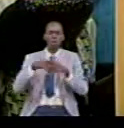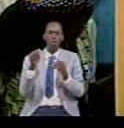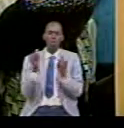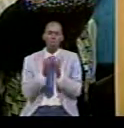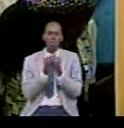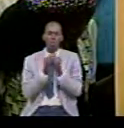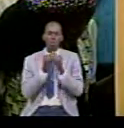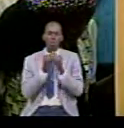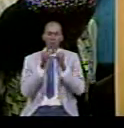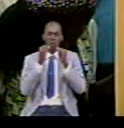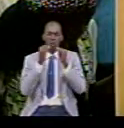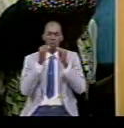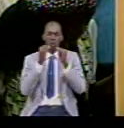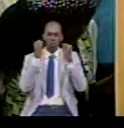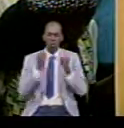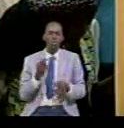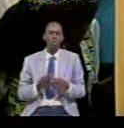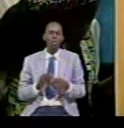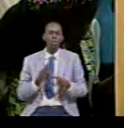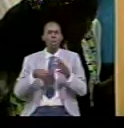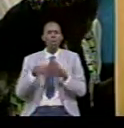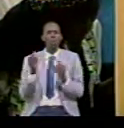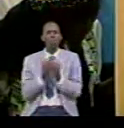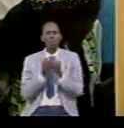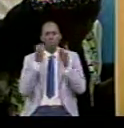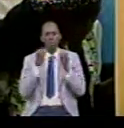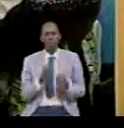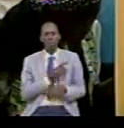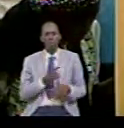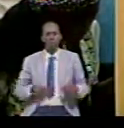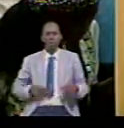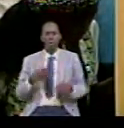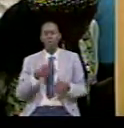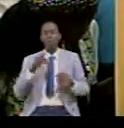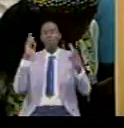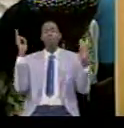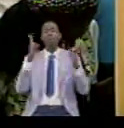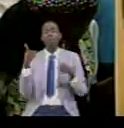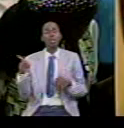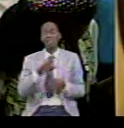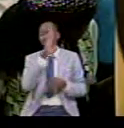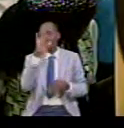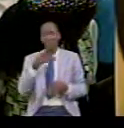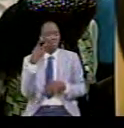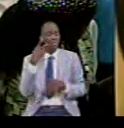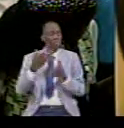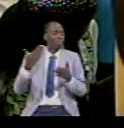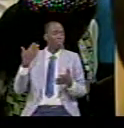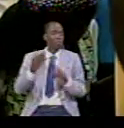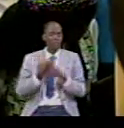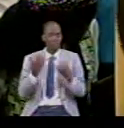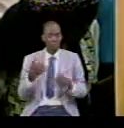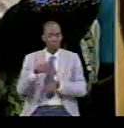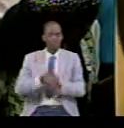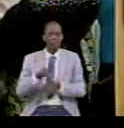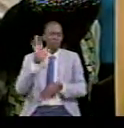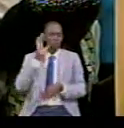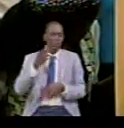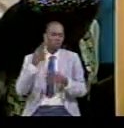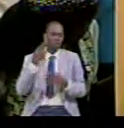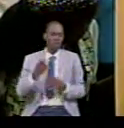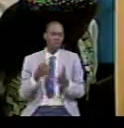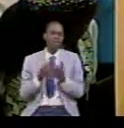Lord, in the power of the Lord, and the victory you have never seen before, from tonight, you'll begin to see that